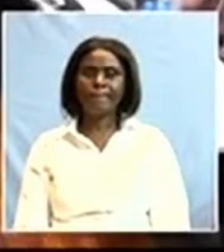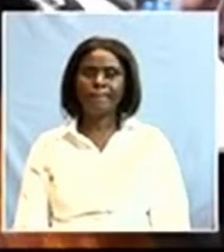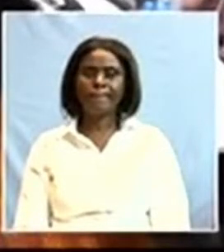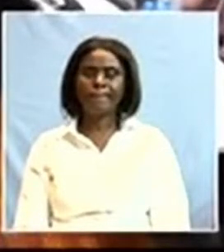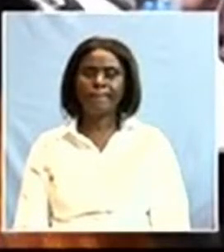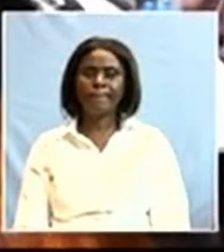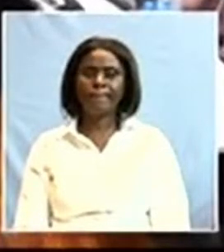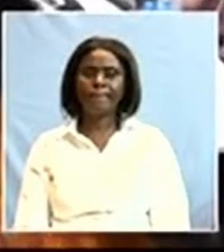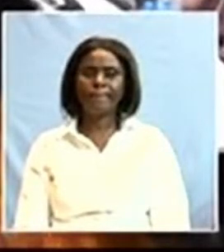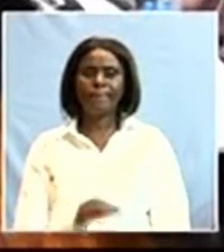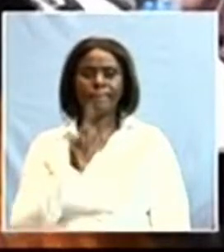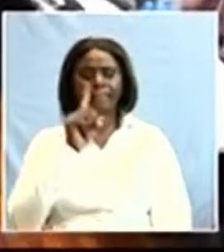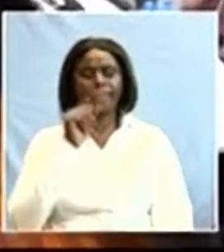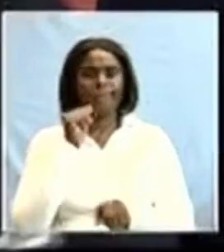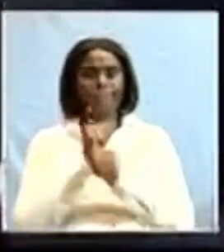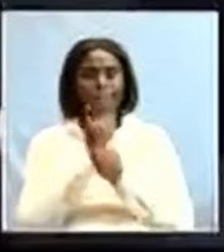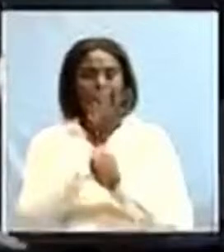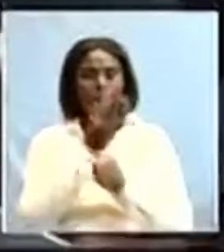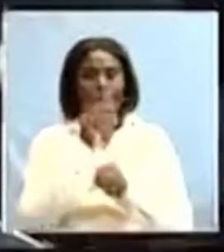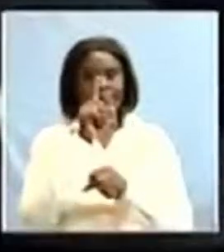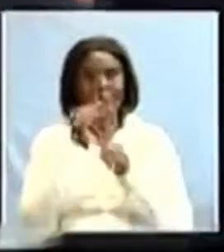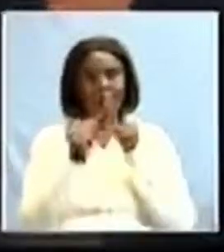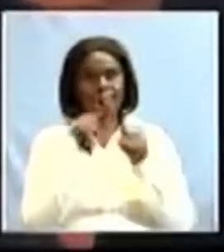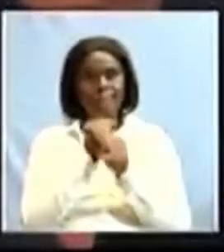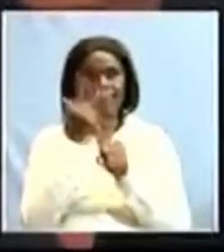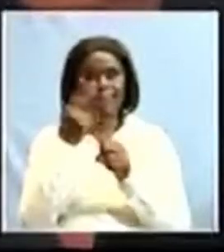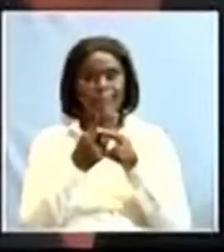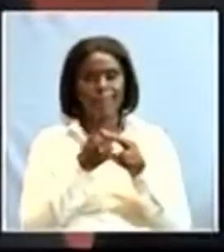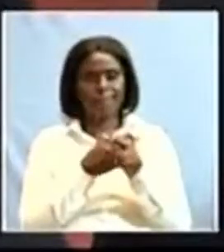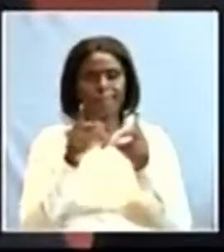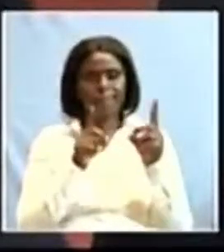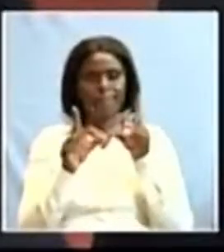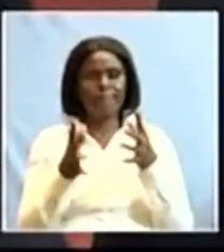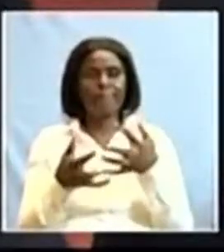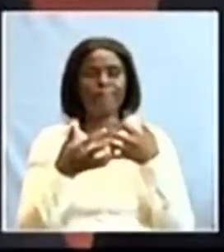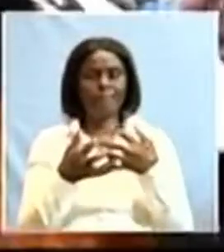I've spent a year there, a year and 3 months.